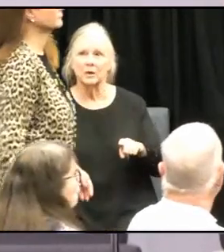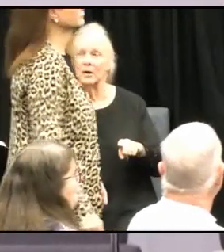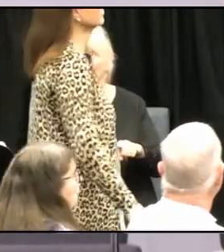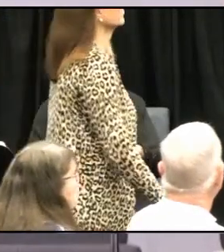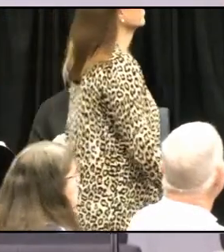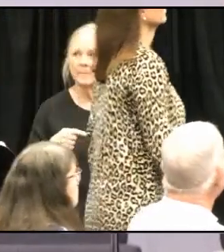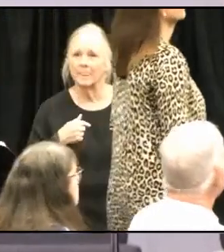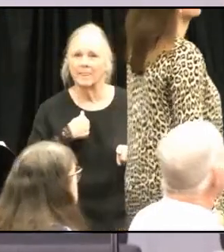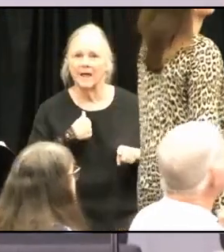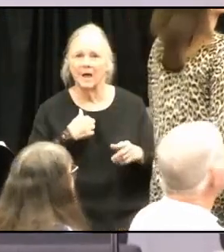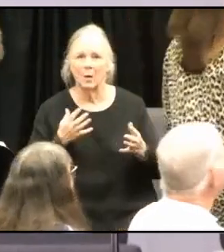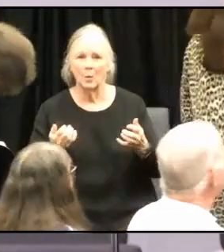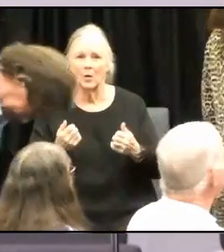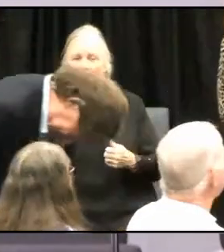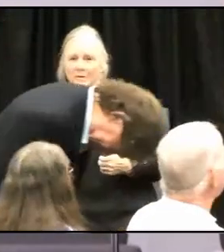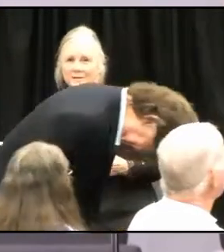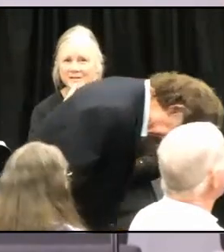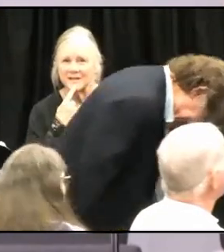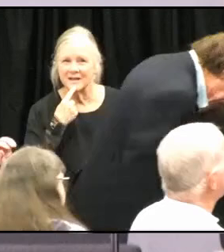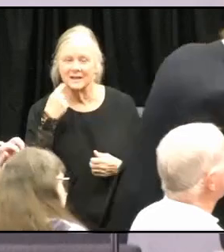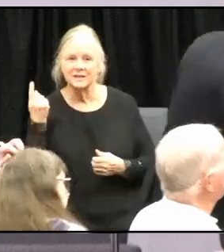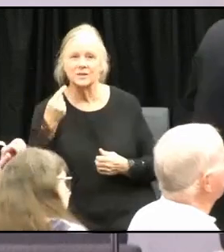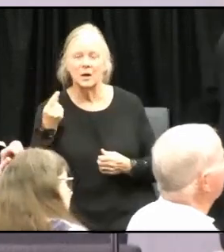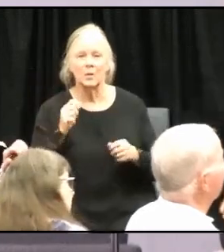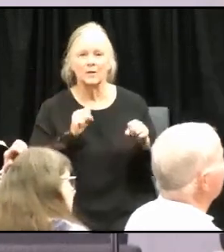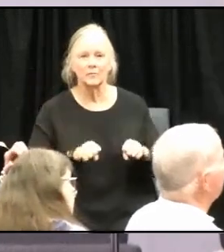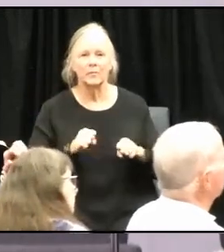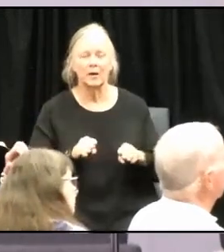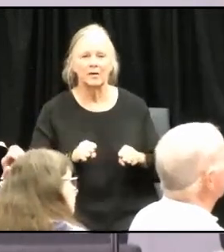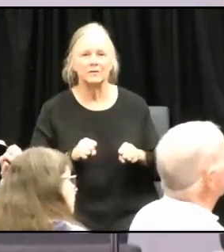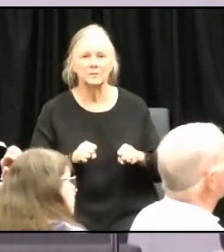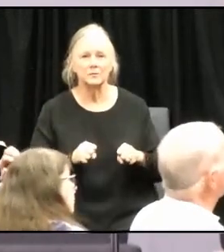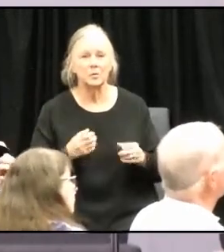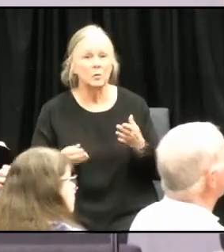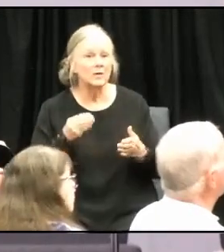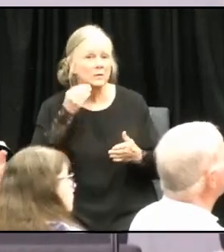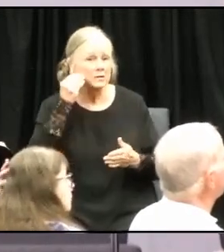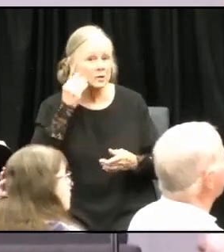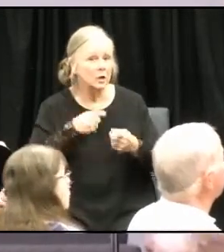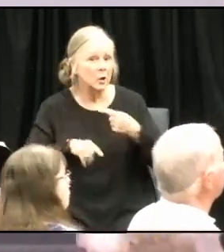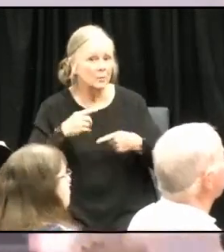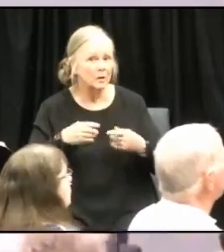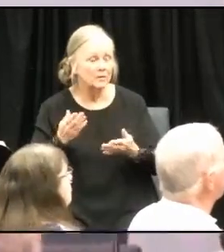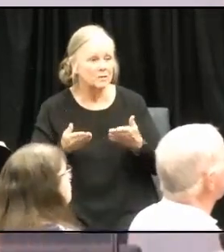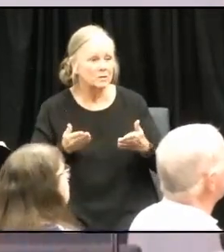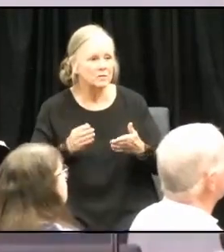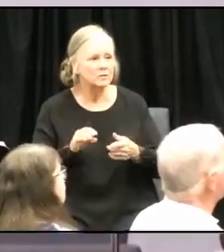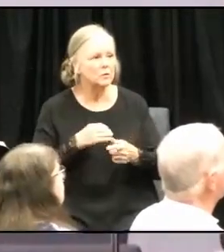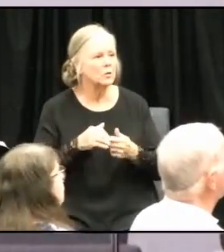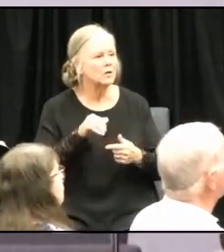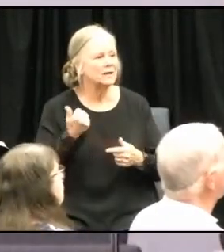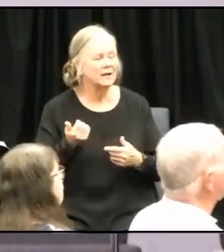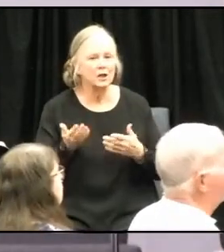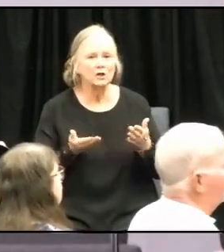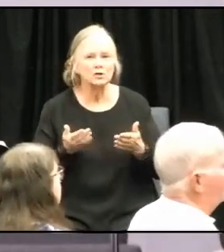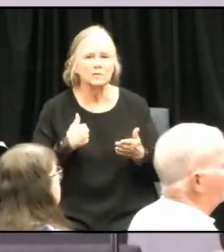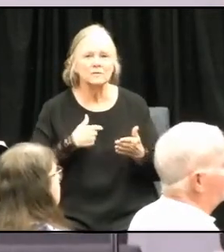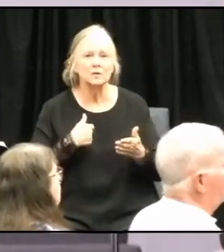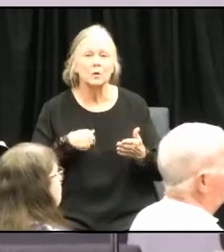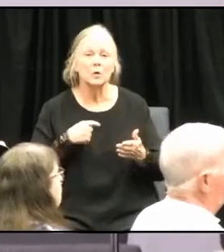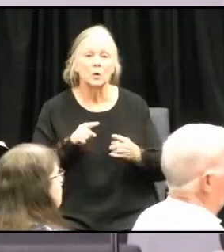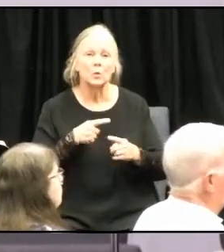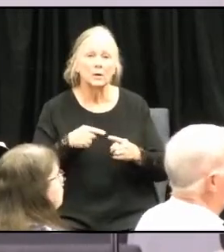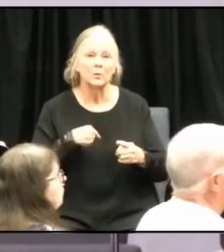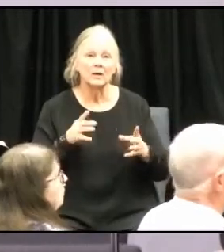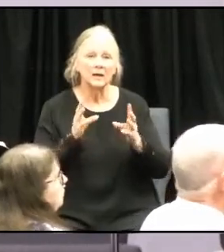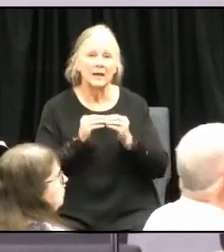I want to just say that it's always possible, whether it be a homecoming service or any service where we're gathered as the body of